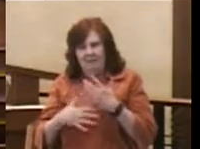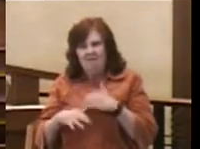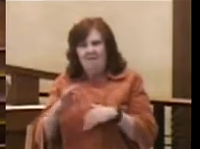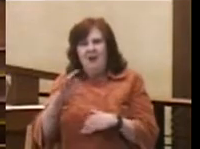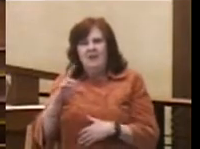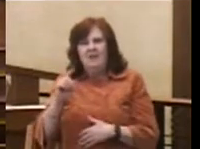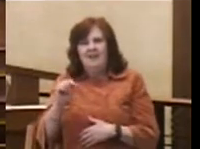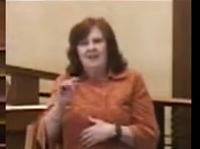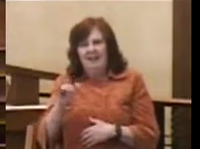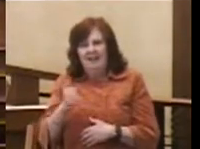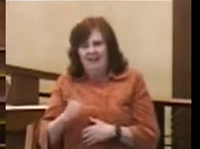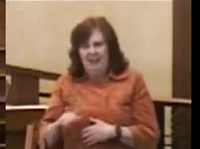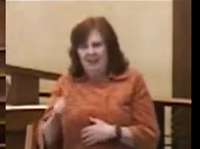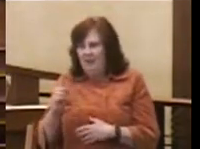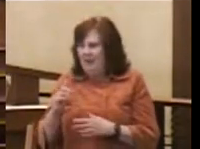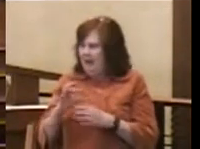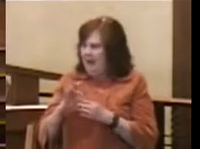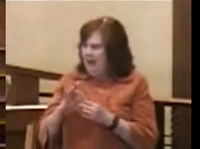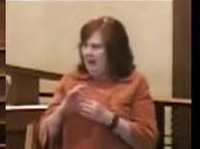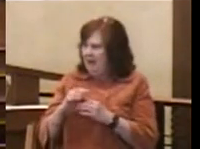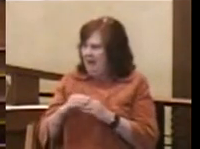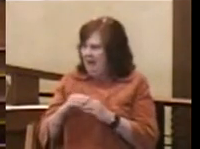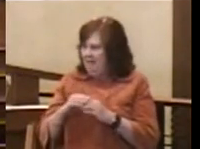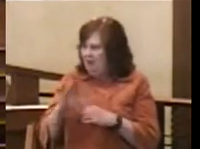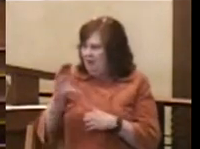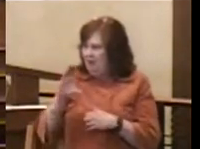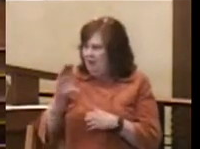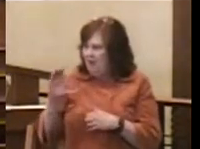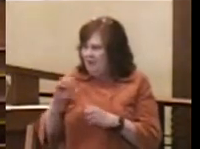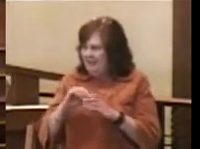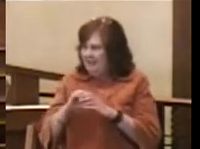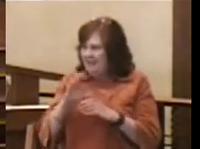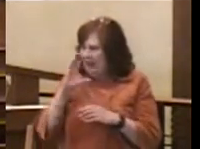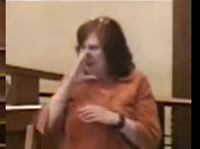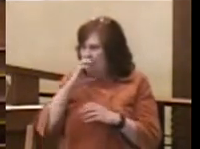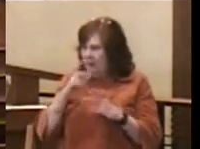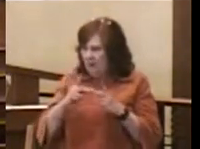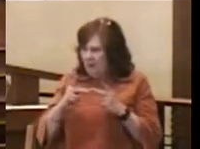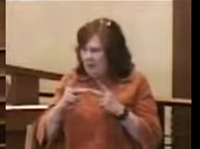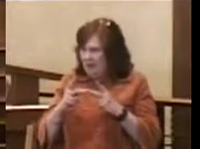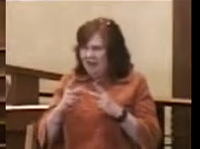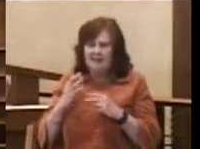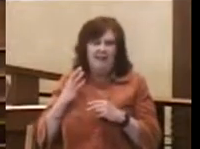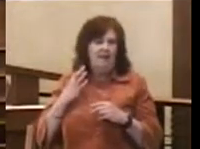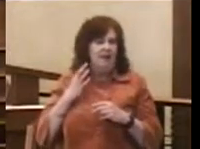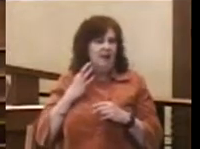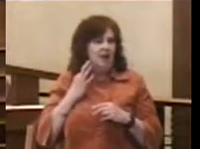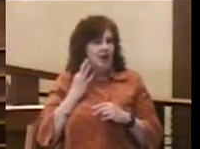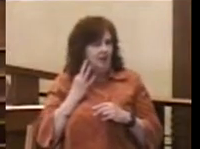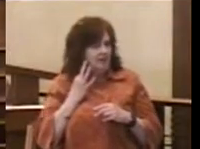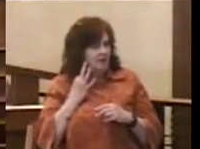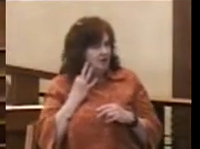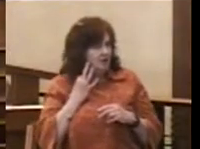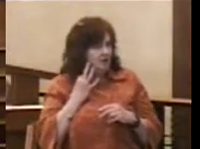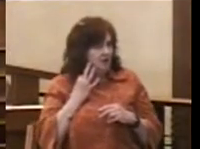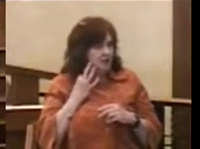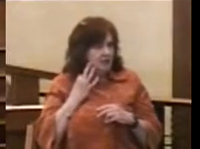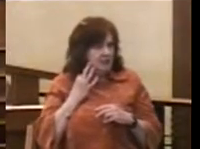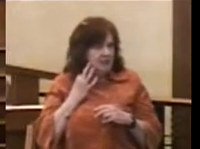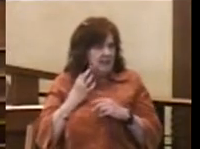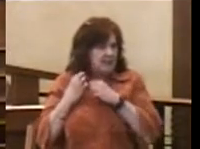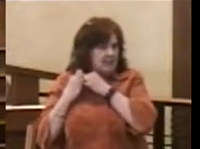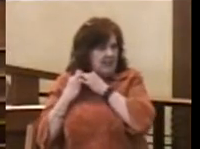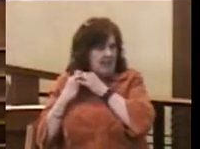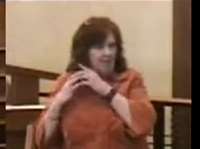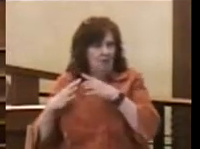that if anybody commented on this cross in an unusual place on the collar of his shirt, he would take the cross